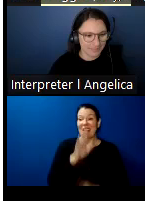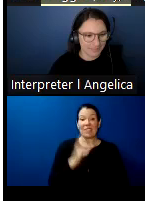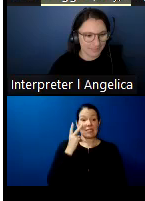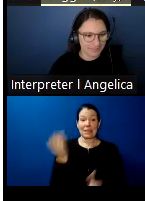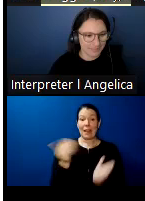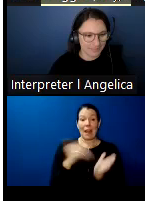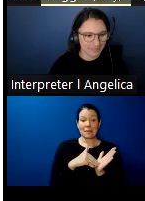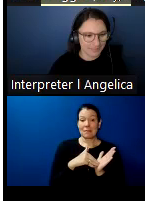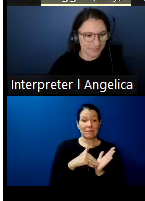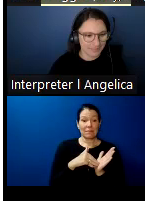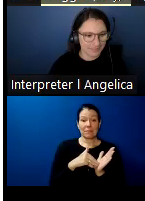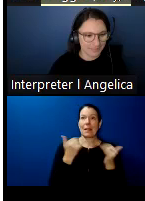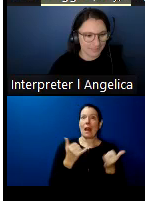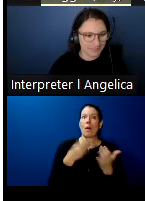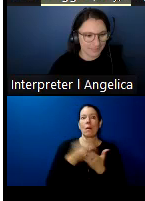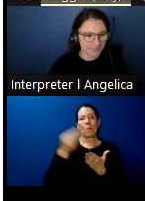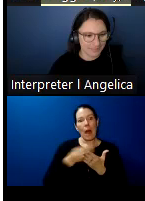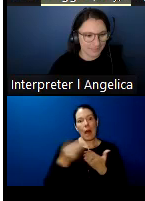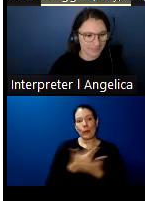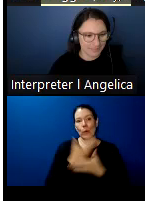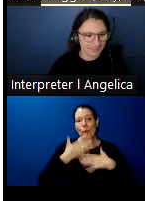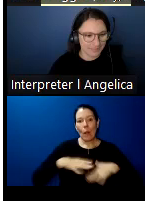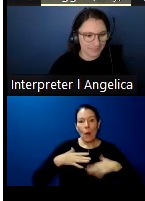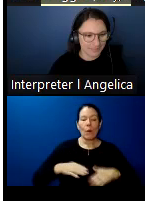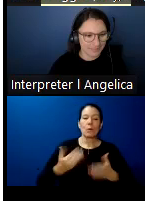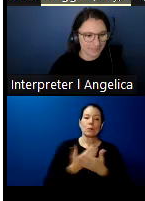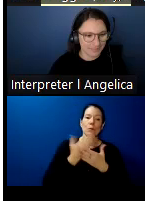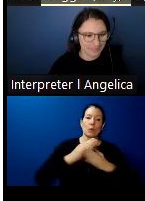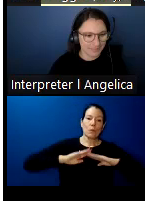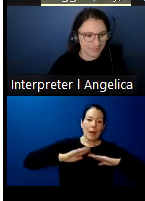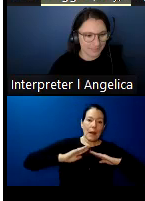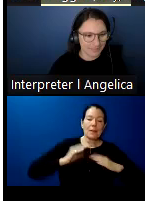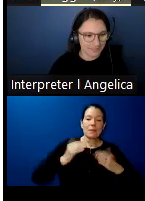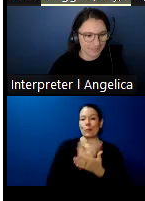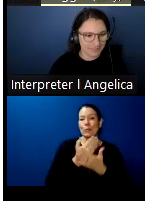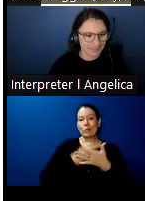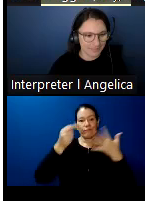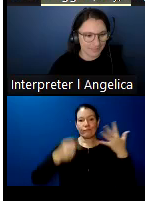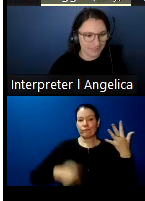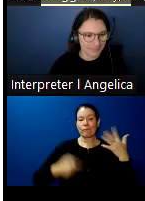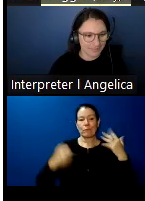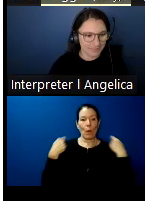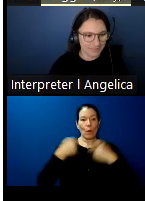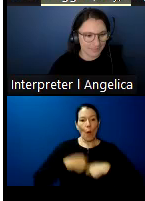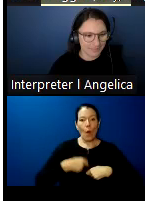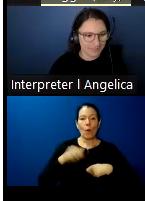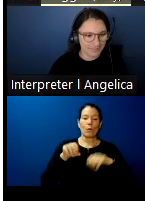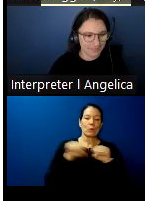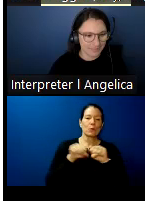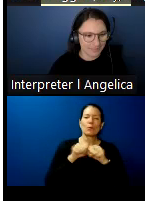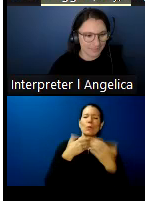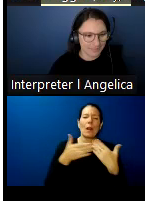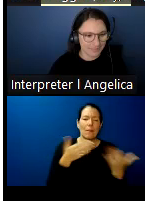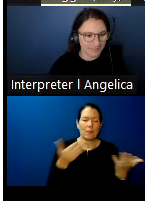again. So now they have the expense of buying new sheets or a new comforter or a new coat or a new pair of shoes.